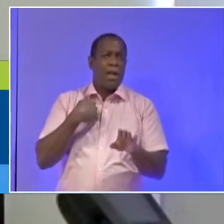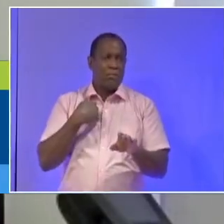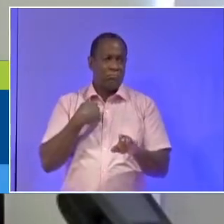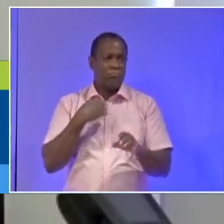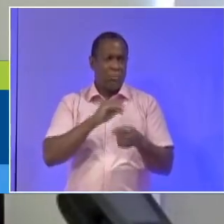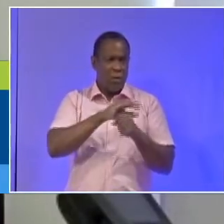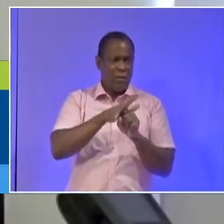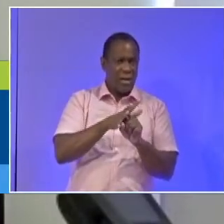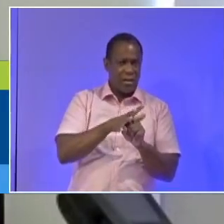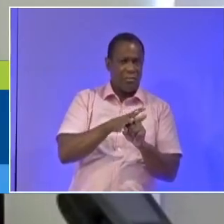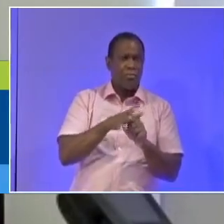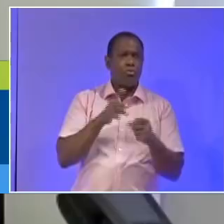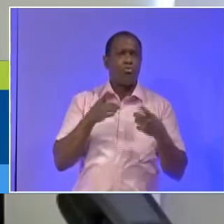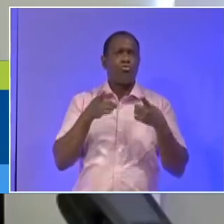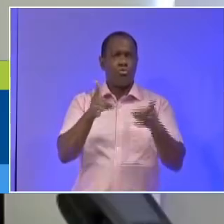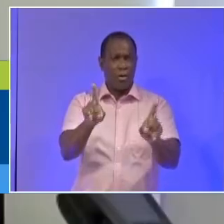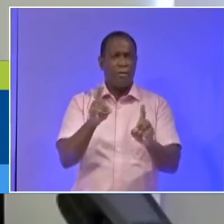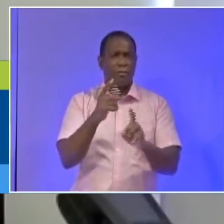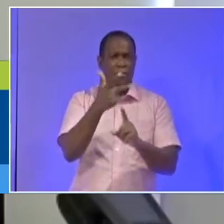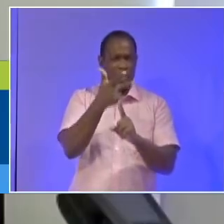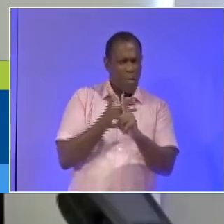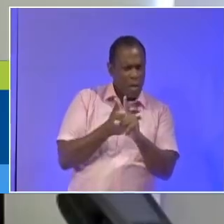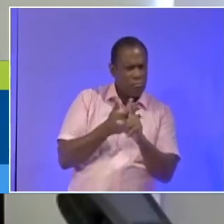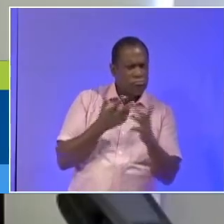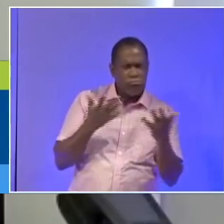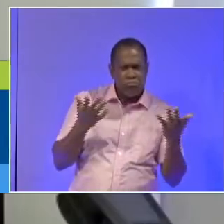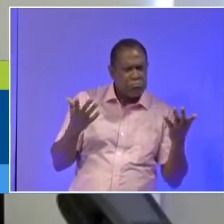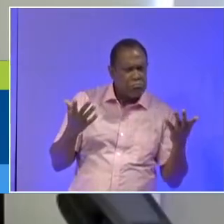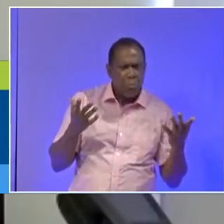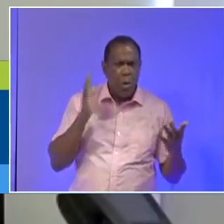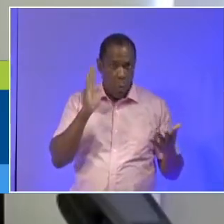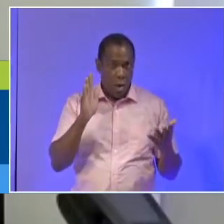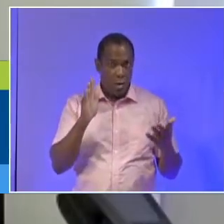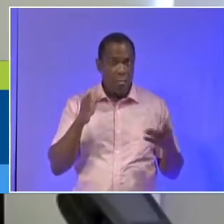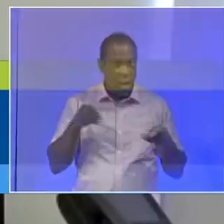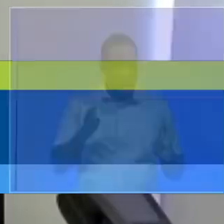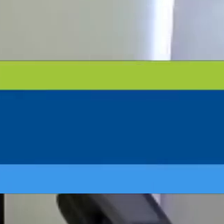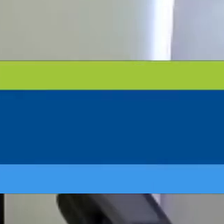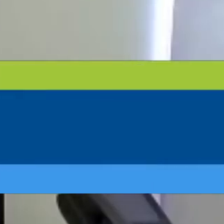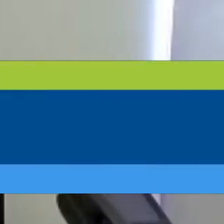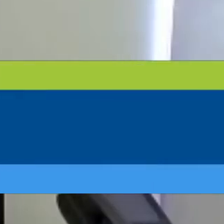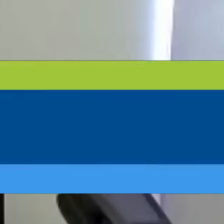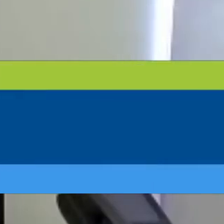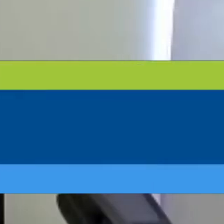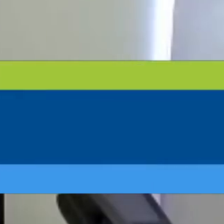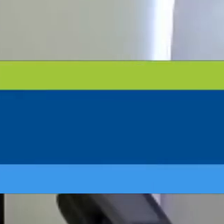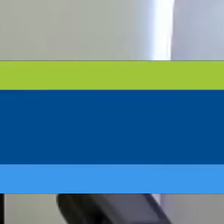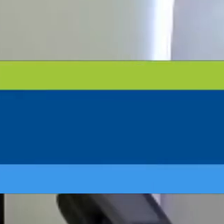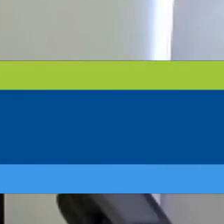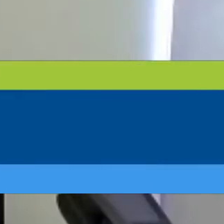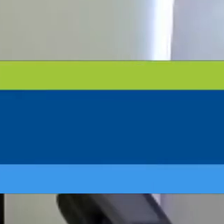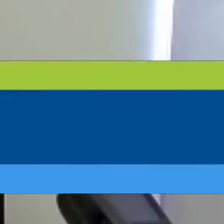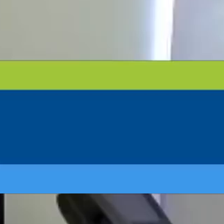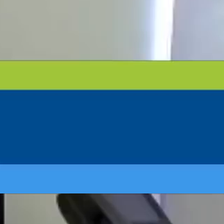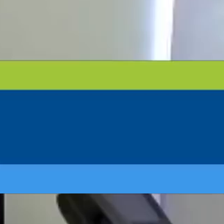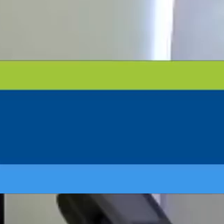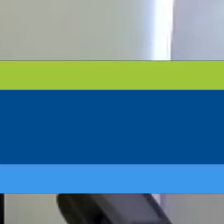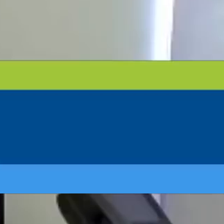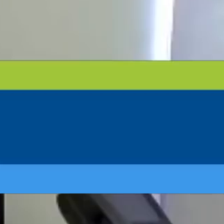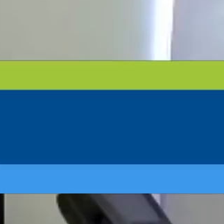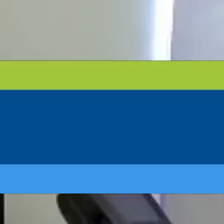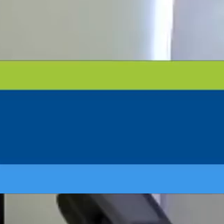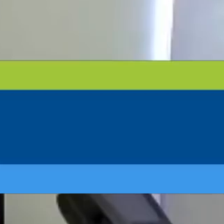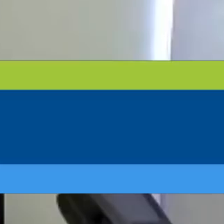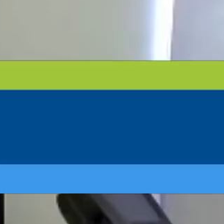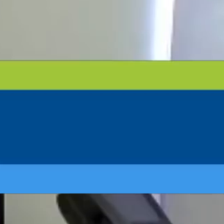3-month period. Would they be given until the end of that 3-month period to get vaccinated, or how does that work? And my second question